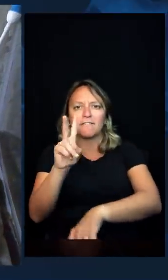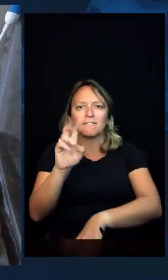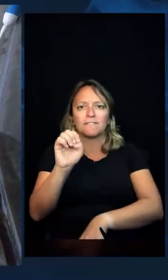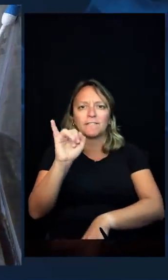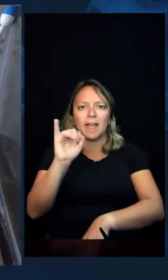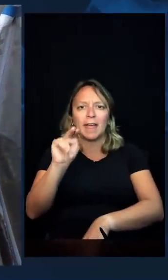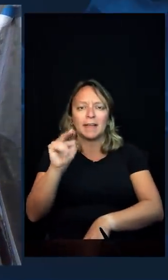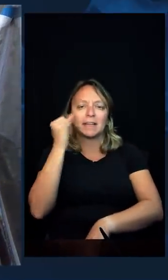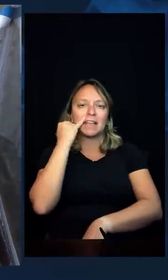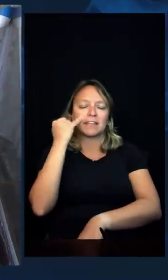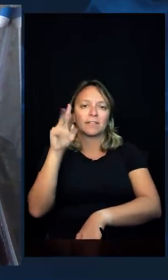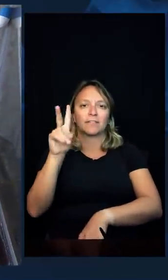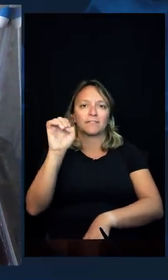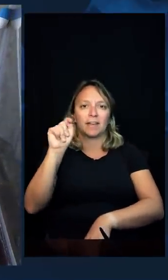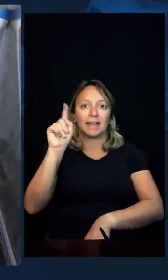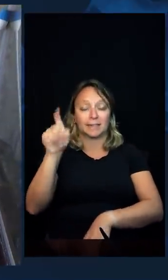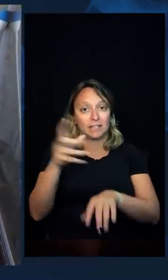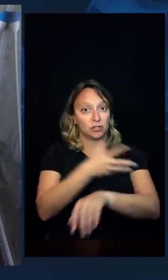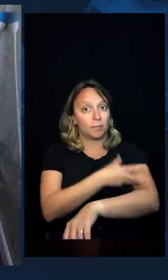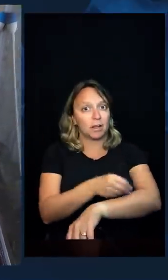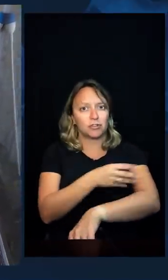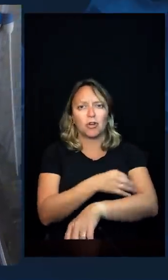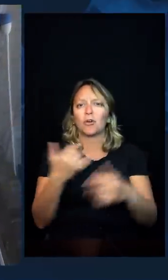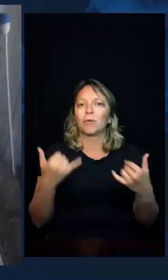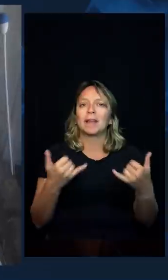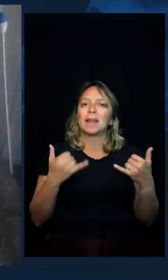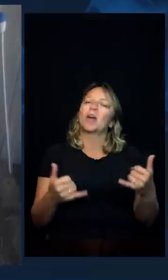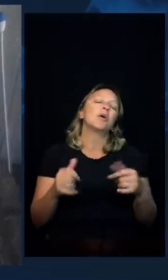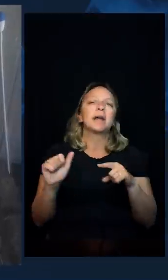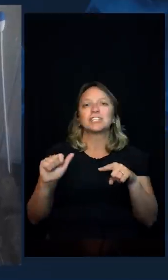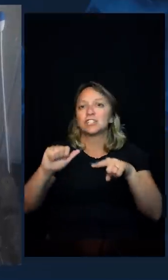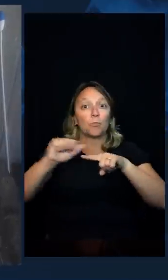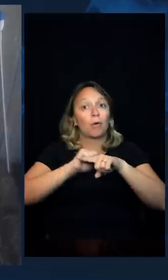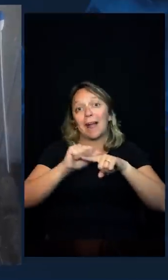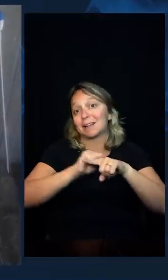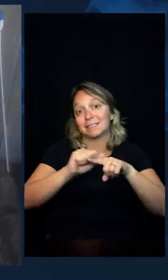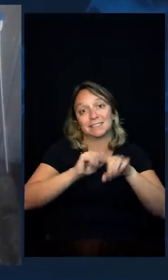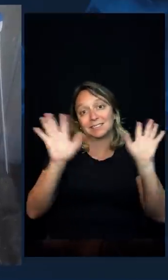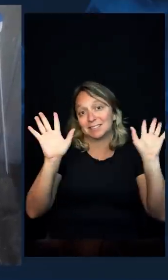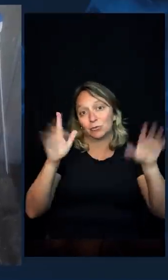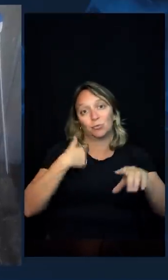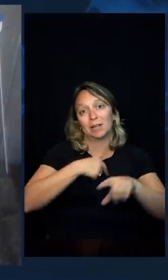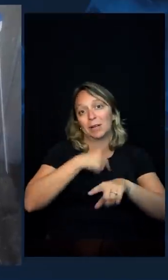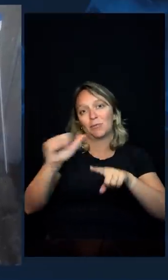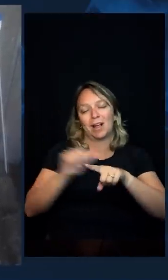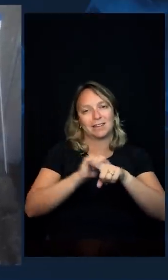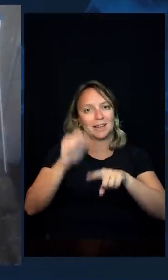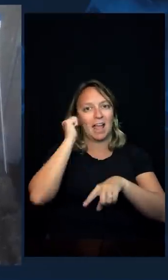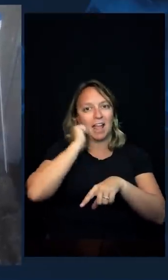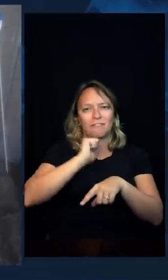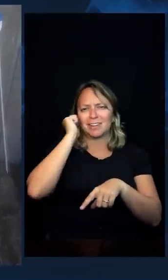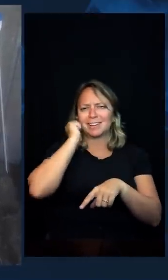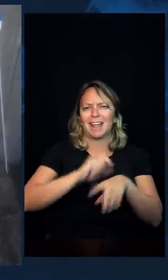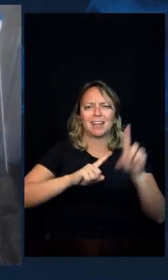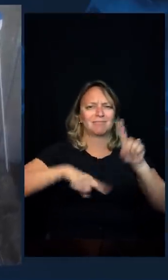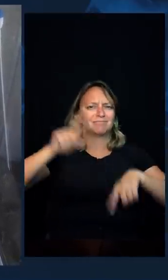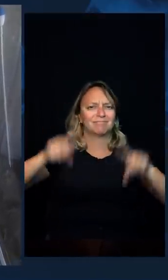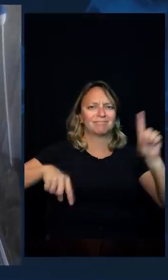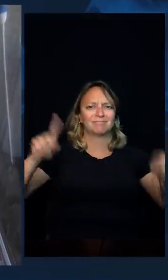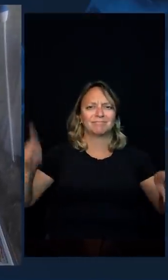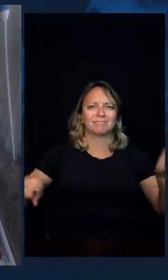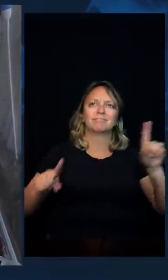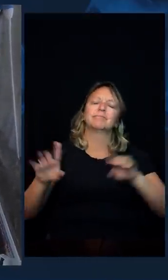could do a blood draw. And this is just practice right now, and we practice with our harbor seals every day, all types of different behaviors where